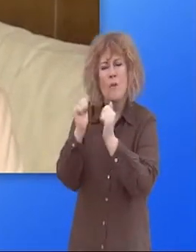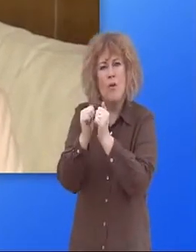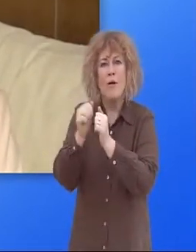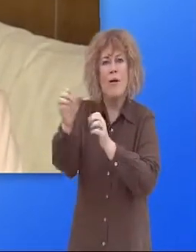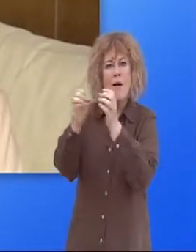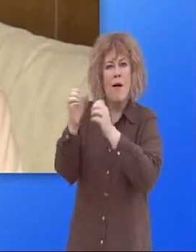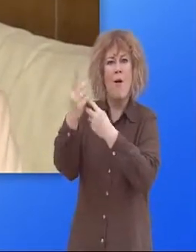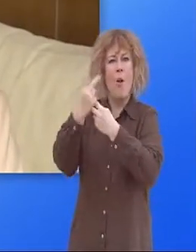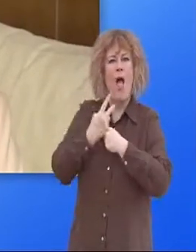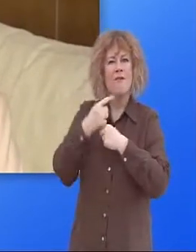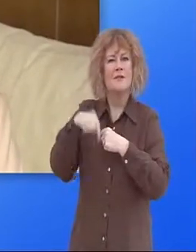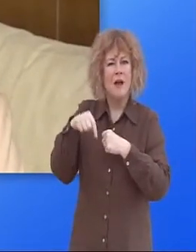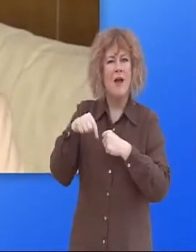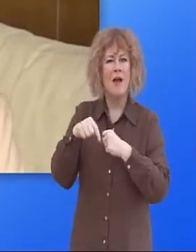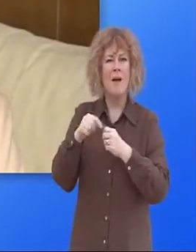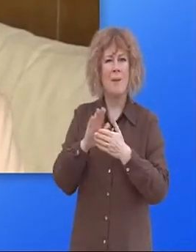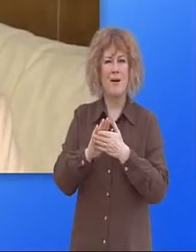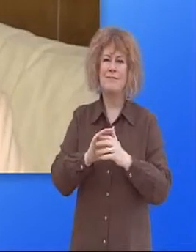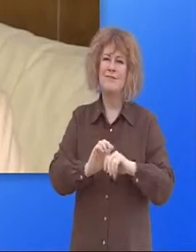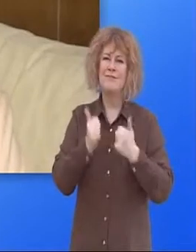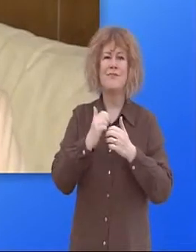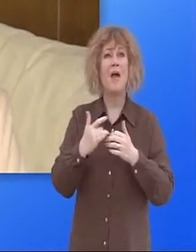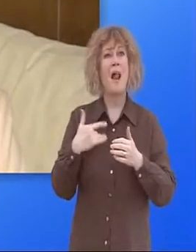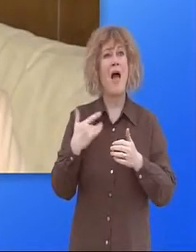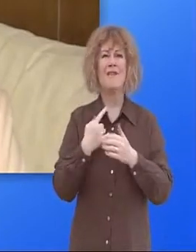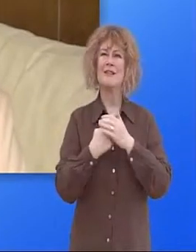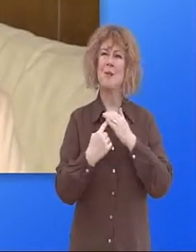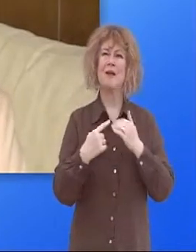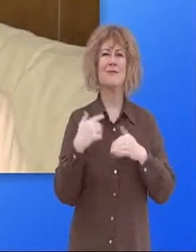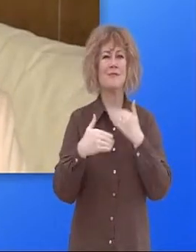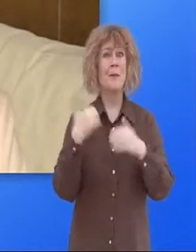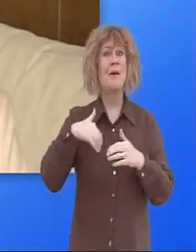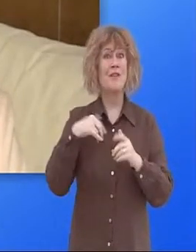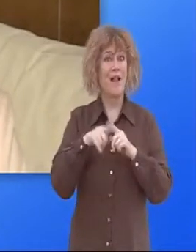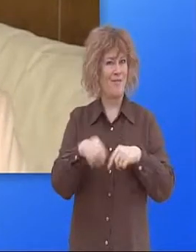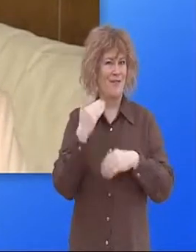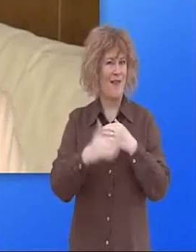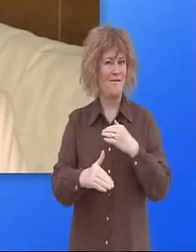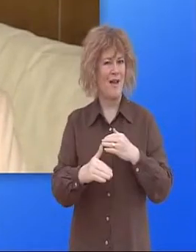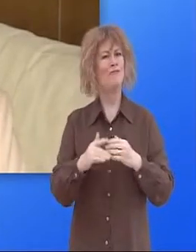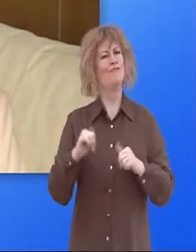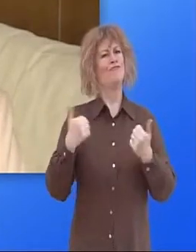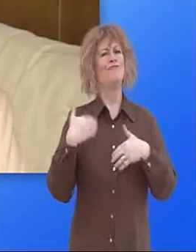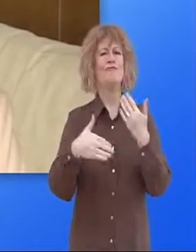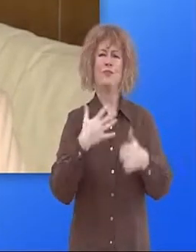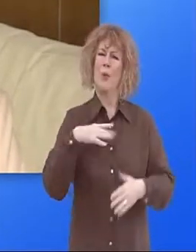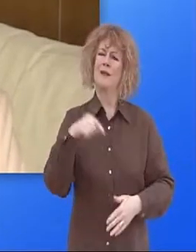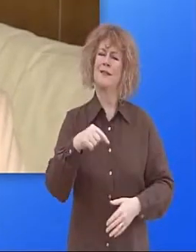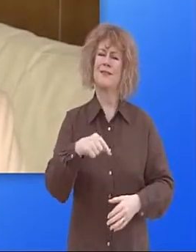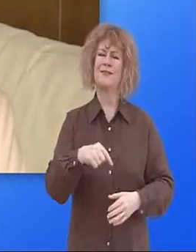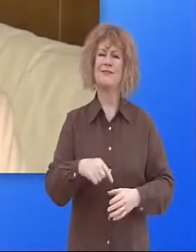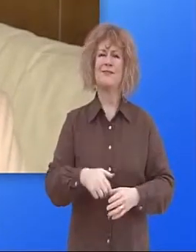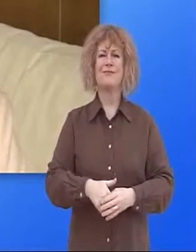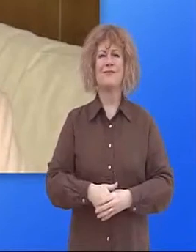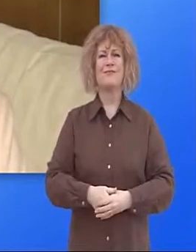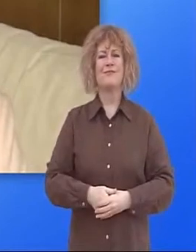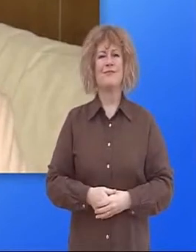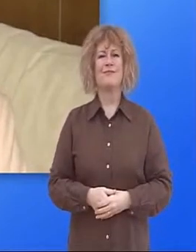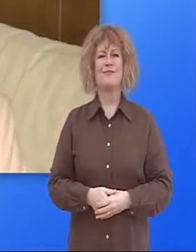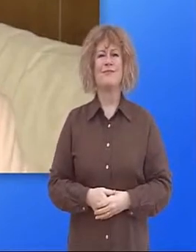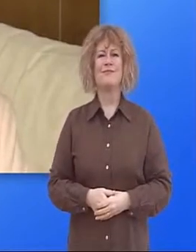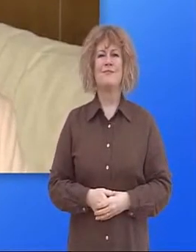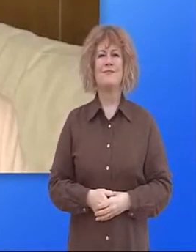need to be involved in that where it's appropriate, and everybody should get the chance to really take charge of their own